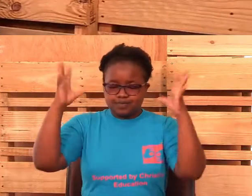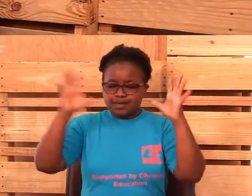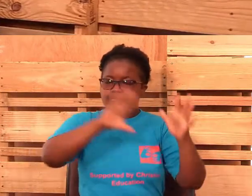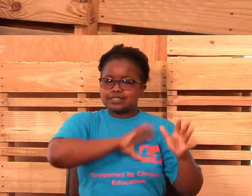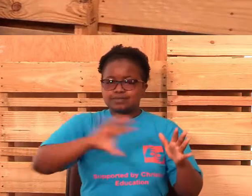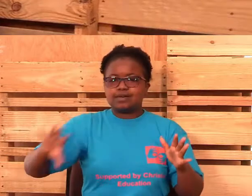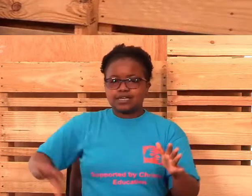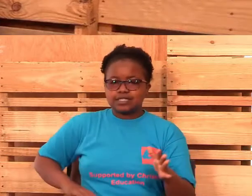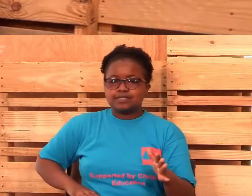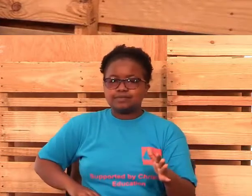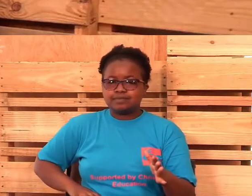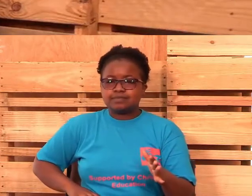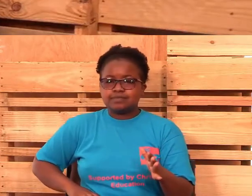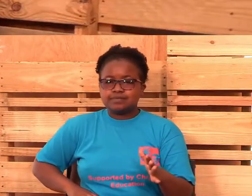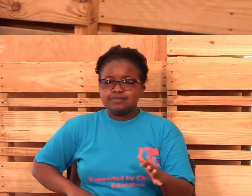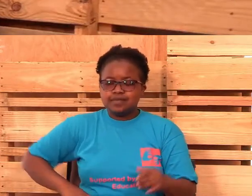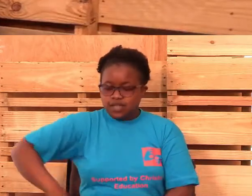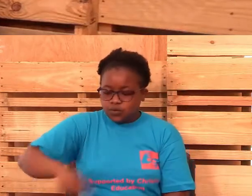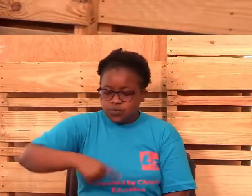Feliz Navidad.